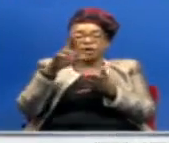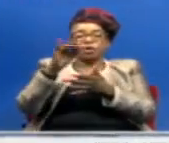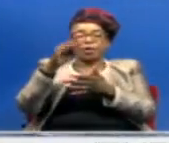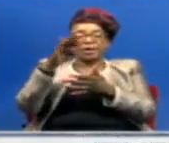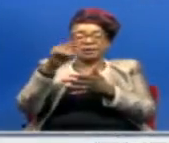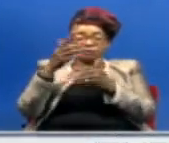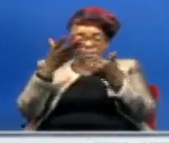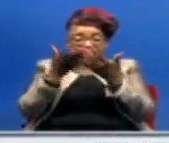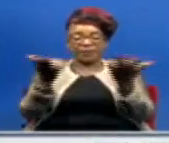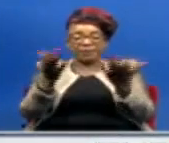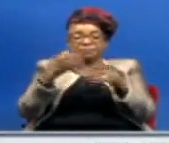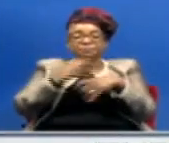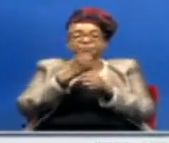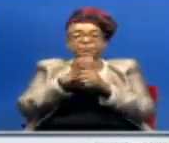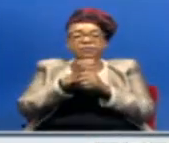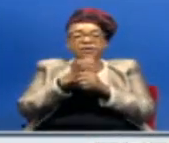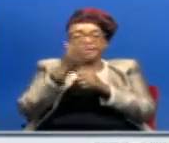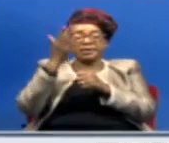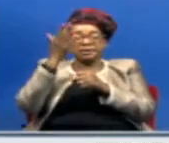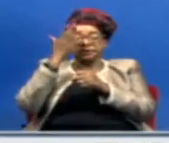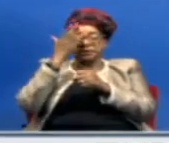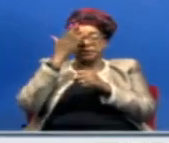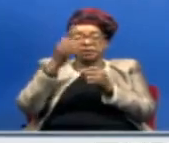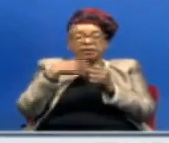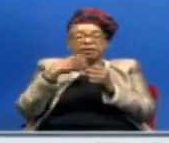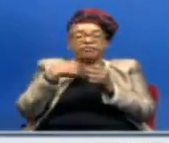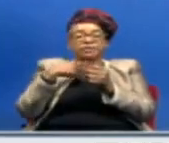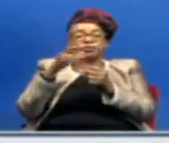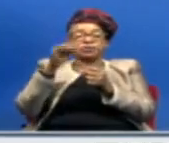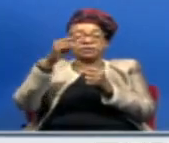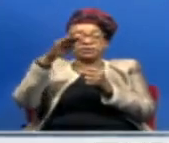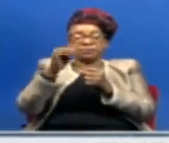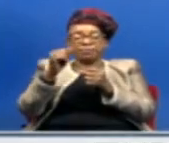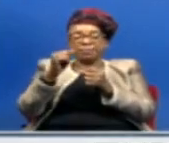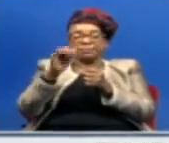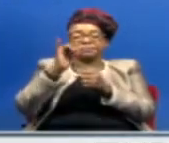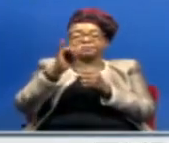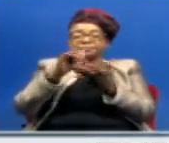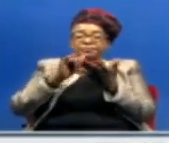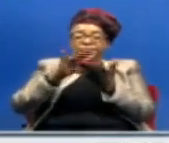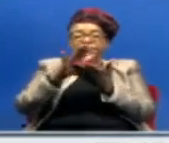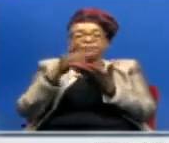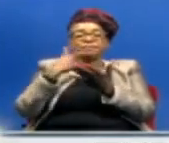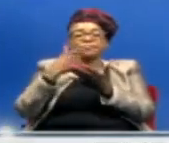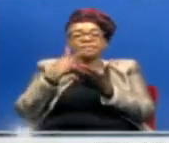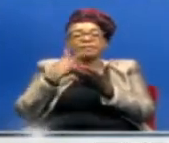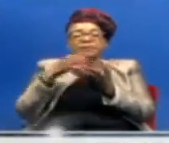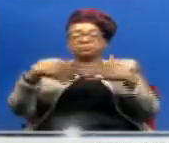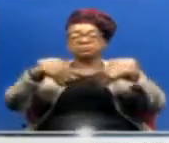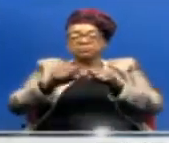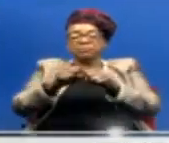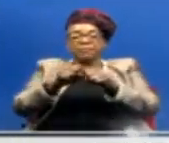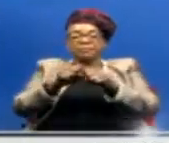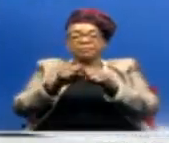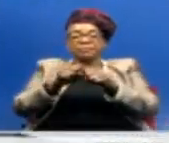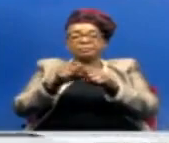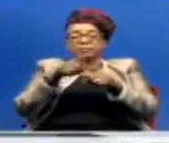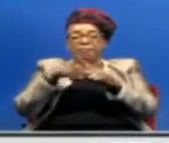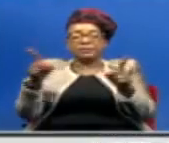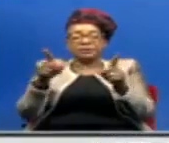Israelis pouring into underground shelters. The Israel military said Hamas had taken hostages and prisoners of war, but did not give a